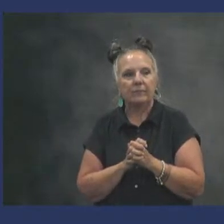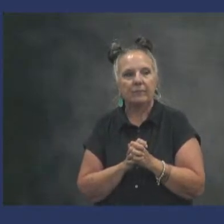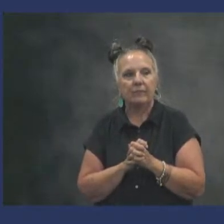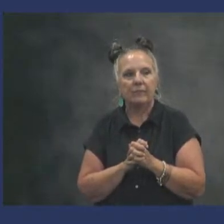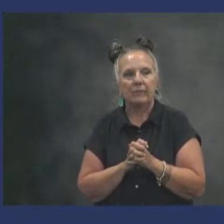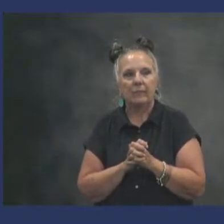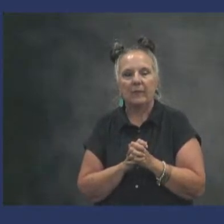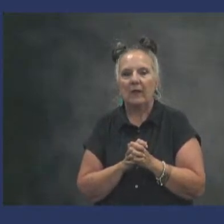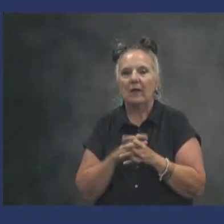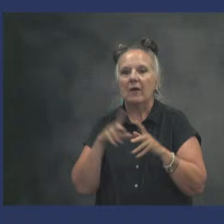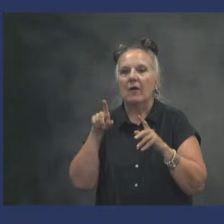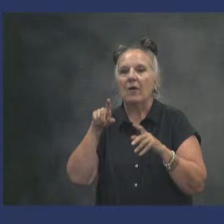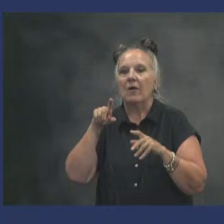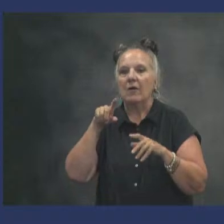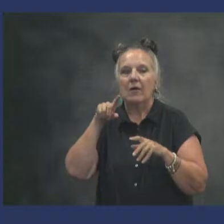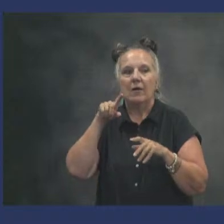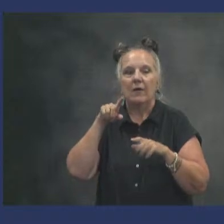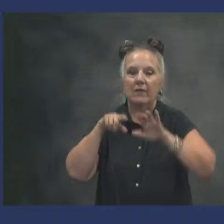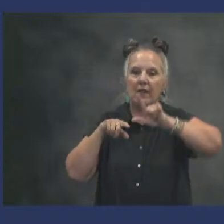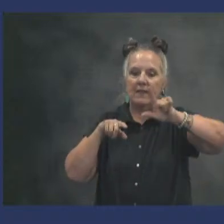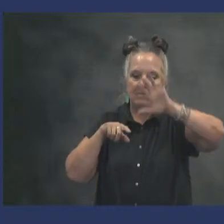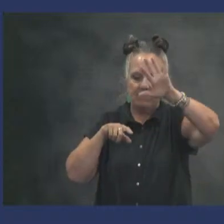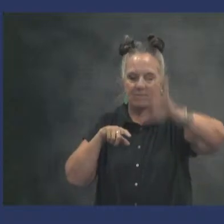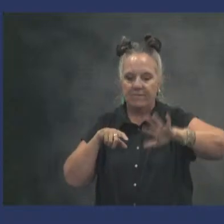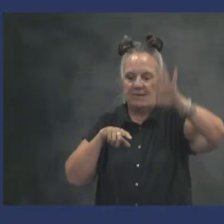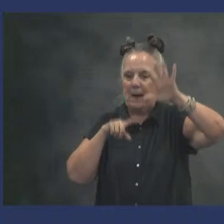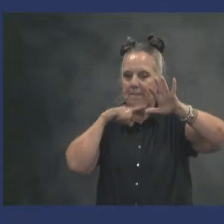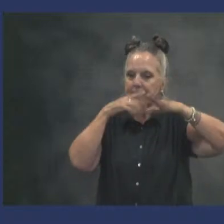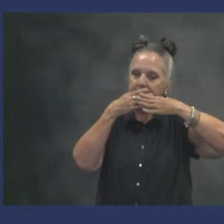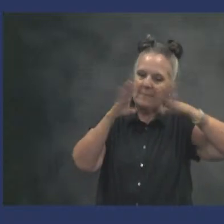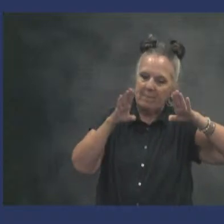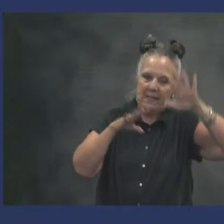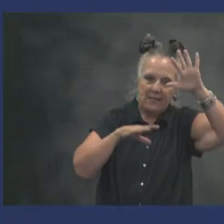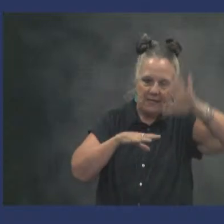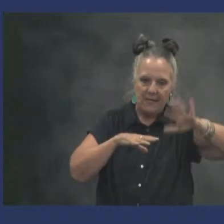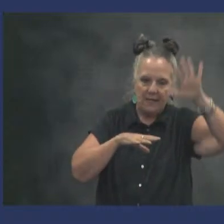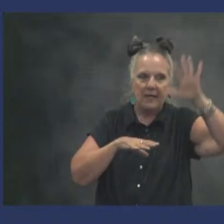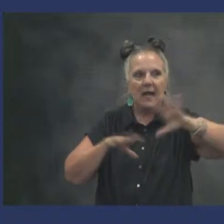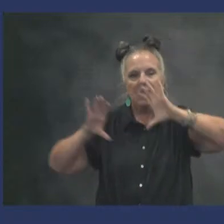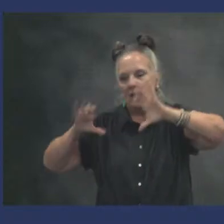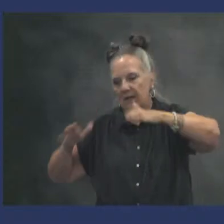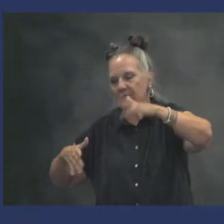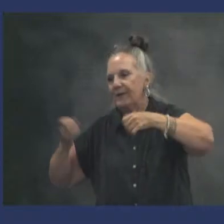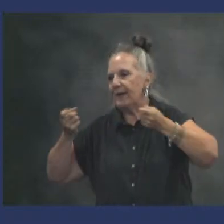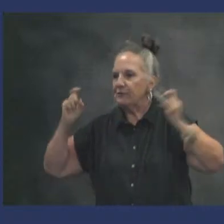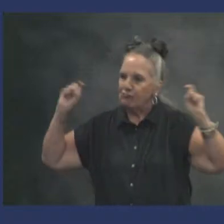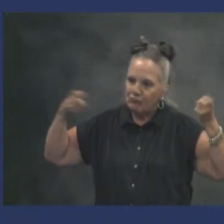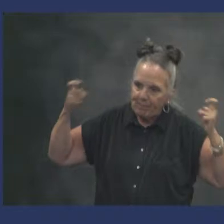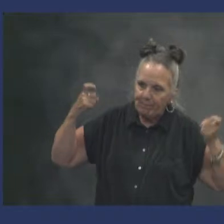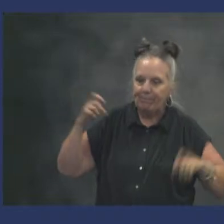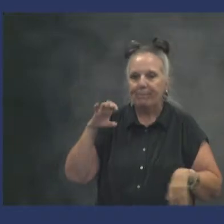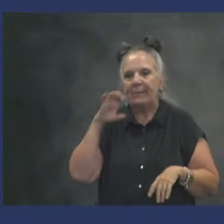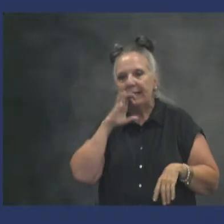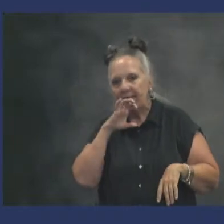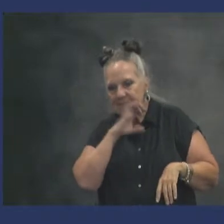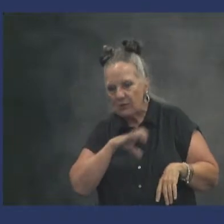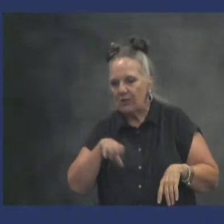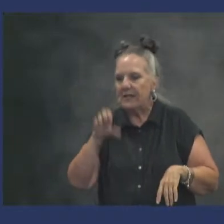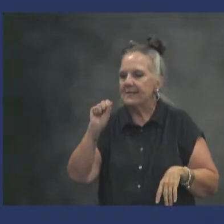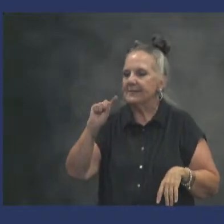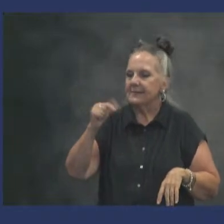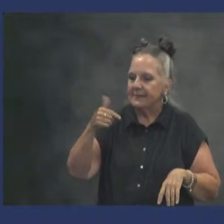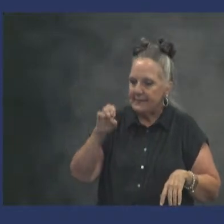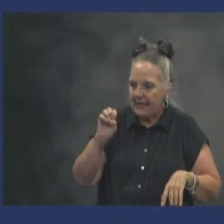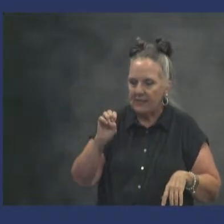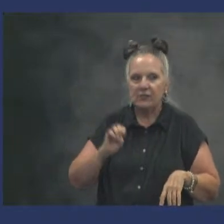all the public spaces along the left-hand side of what we call the main corridor, the spine, the gymnasium, the cafeteria, and stage. And